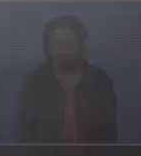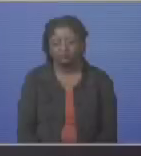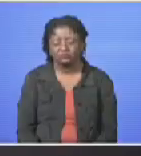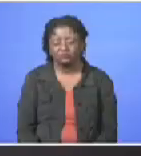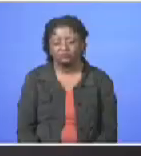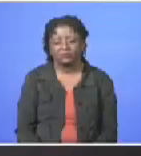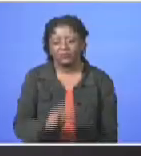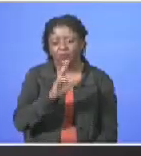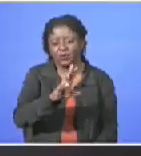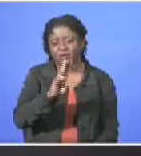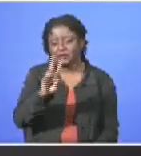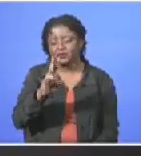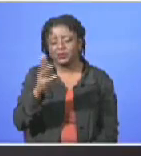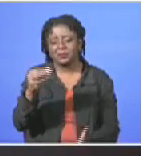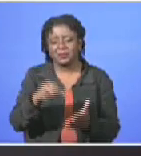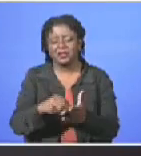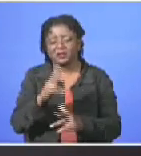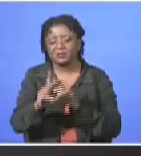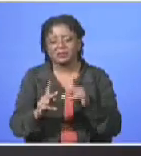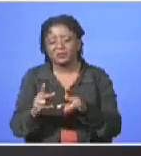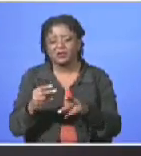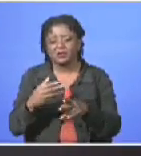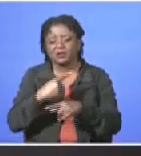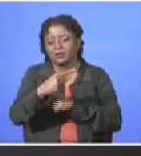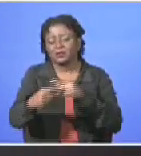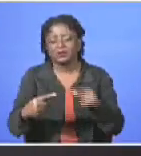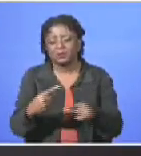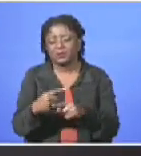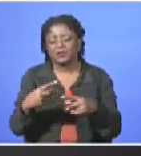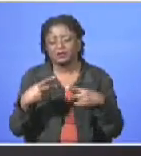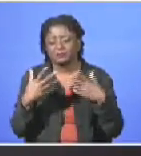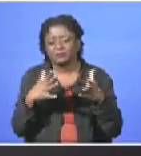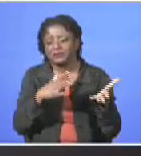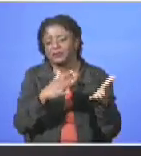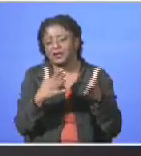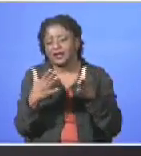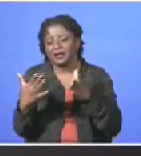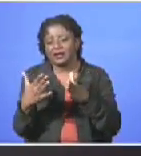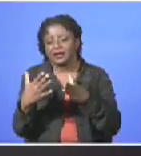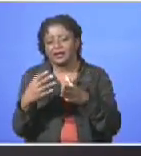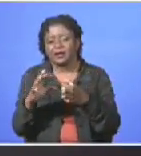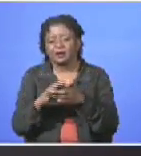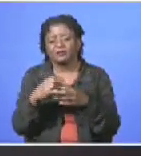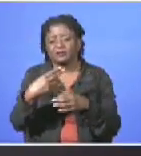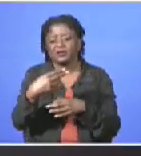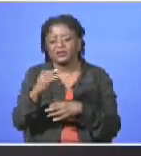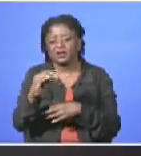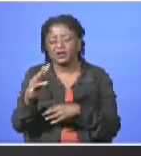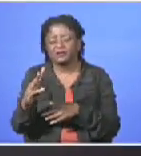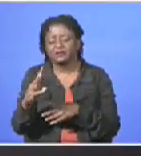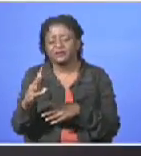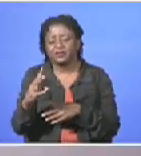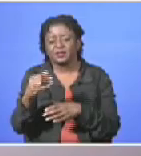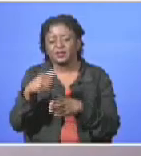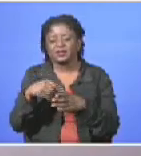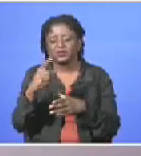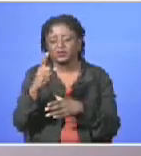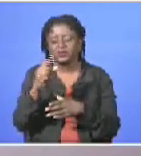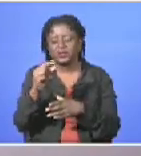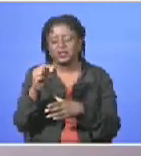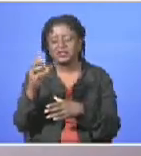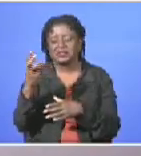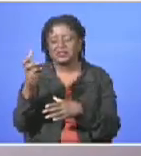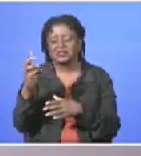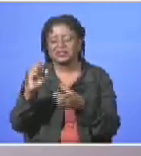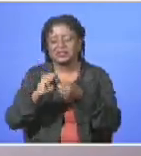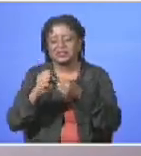32 million people across the globe have died of HIV up to the end of 2018, based on statistics from the World Health Organization. Since